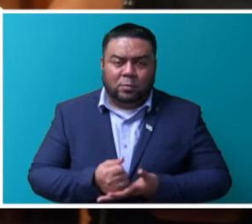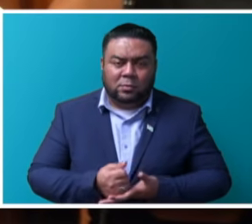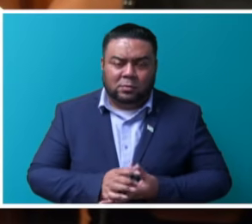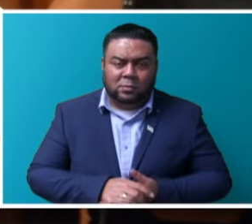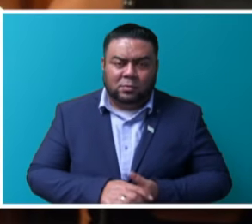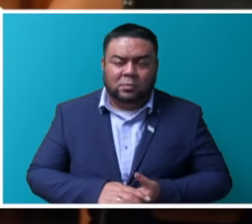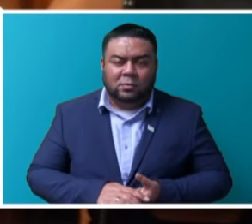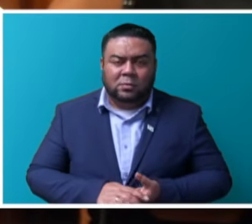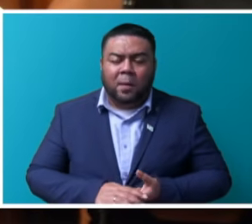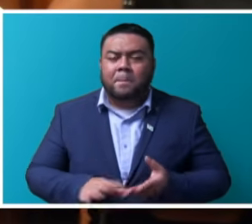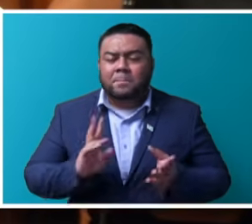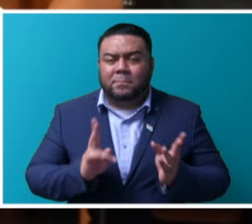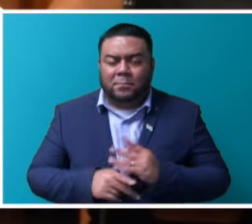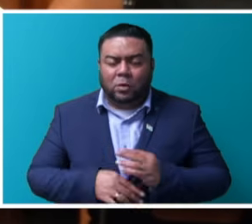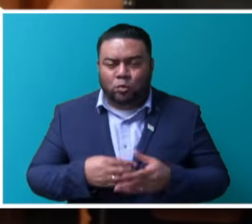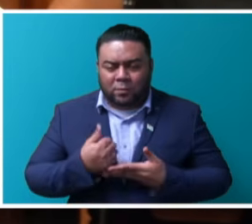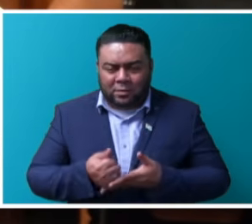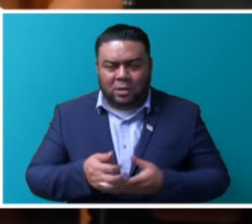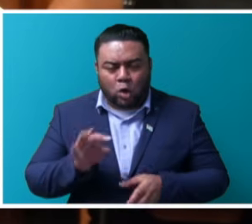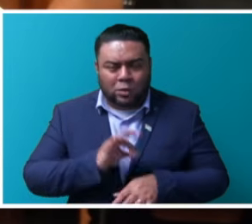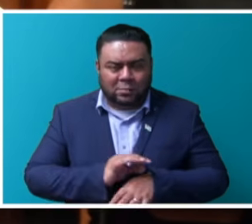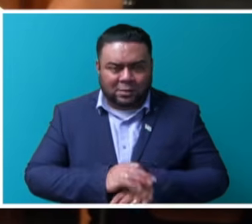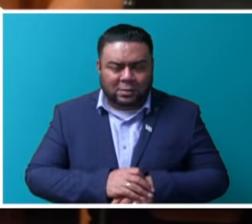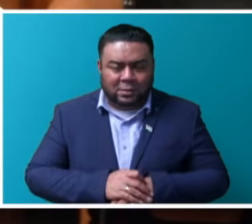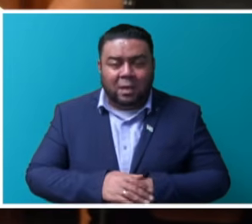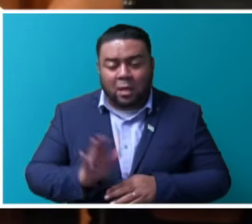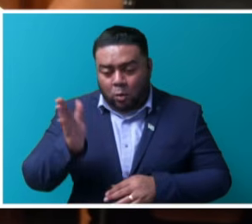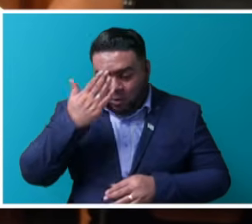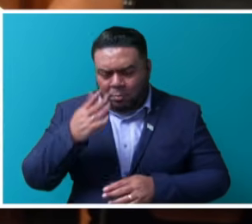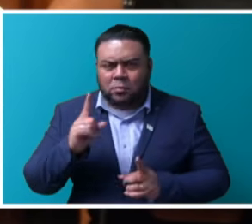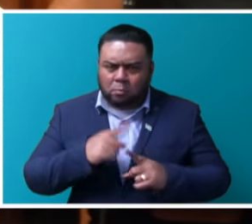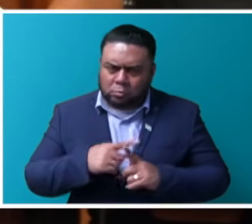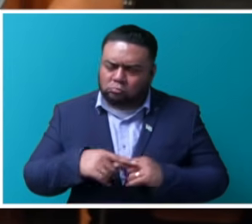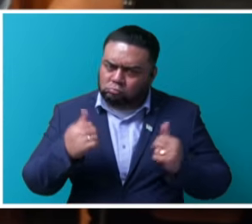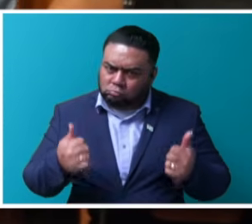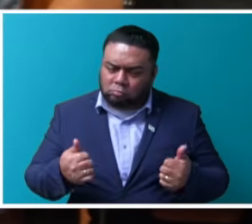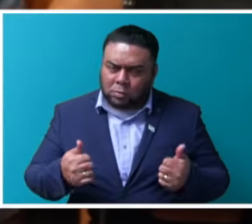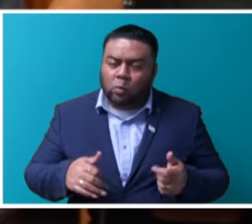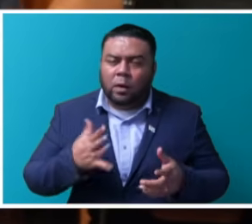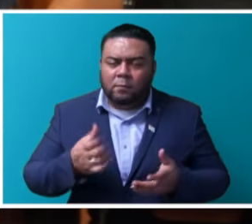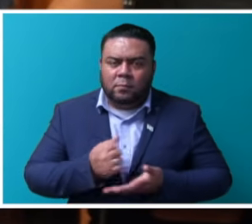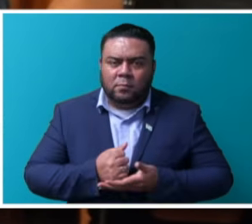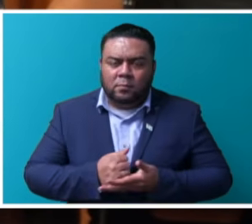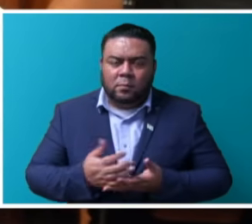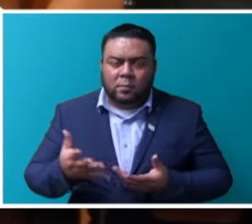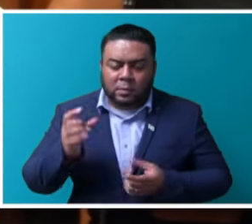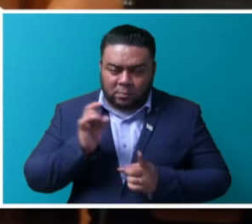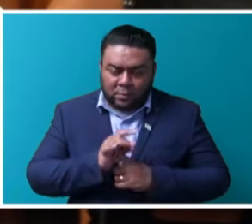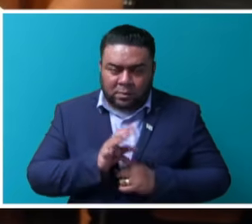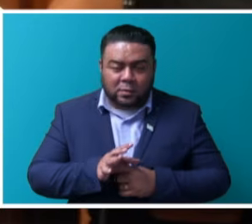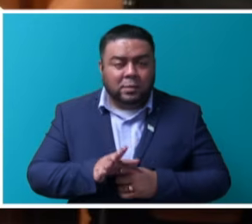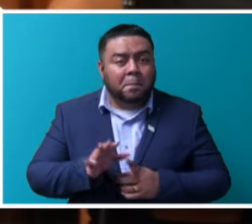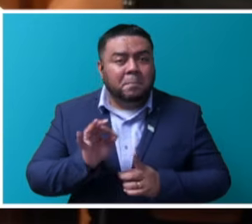to entice the private sector to invest in hospitals. The outcome has been positive. We now have a number of private sector players, Pacific Specialist